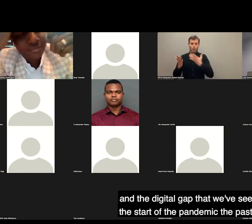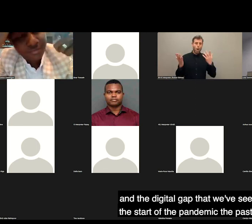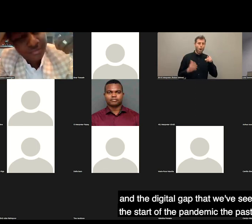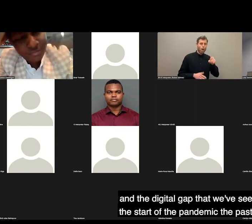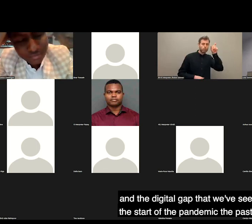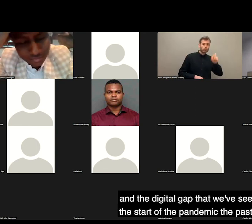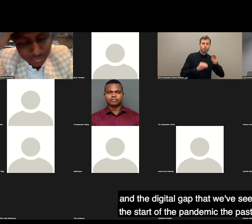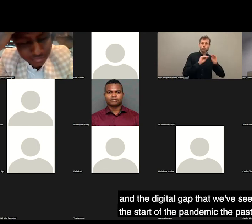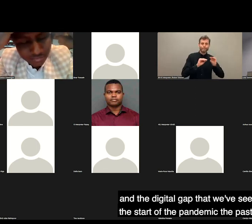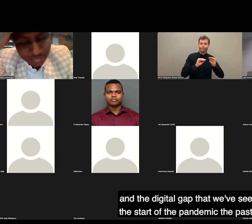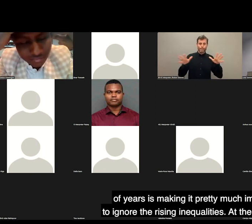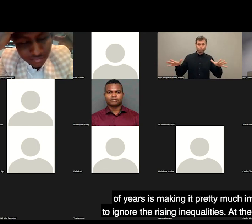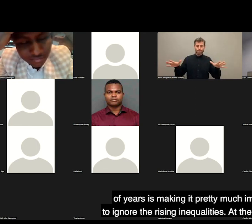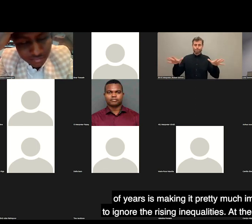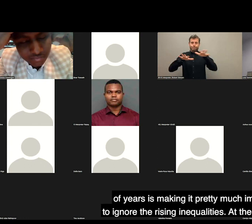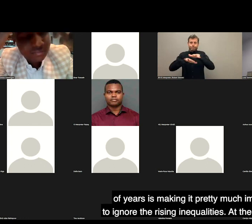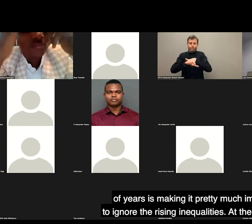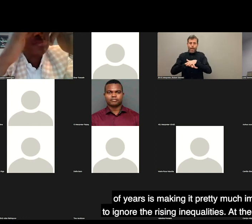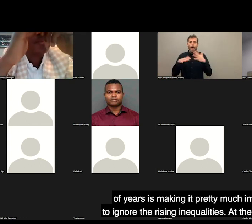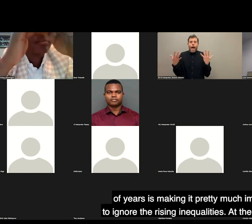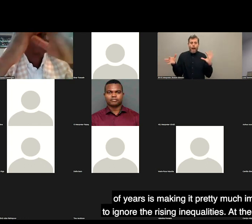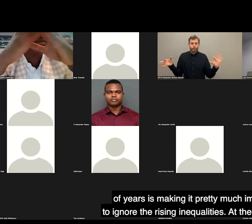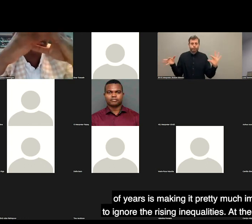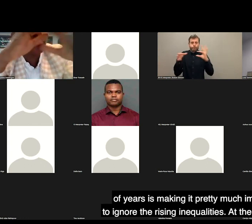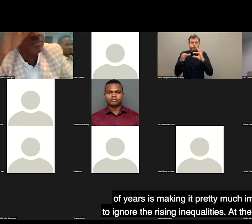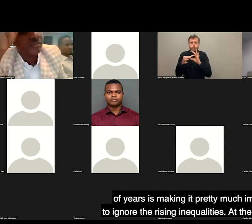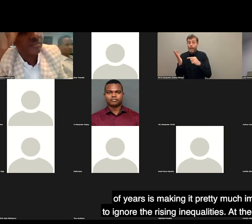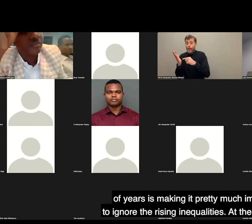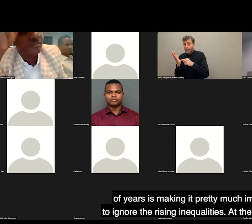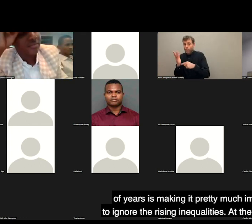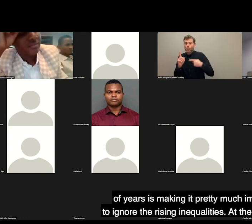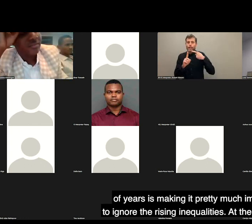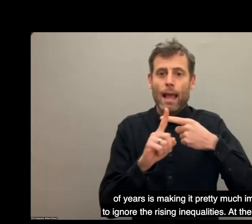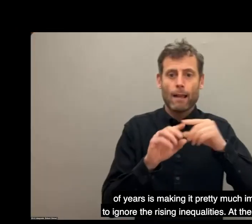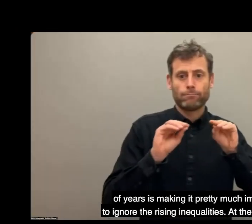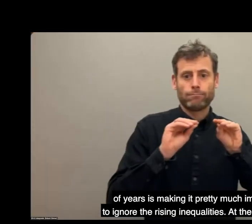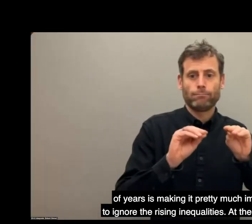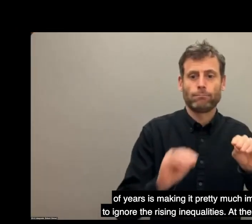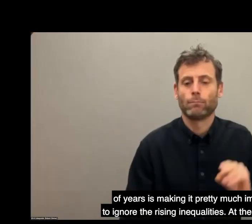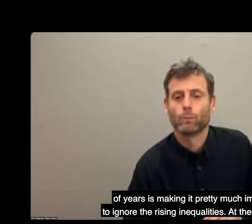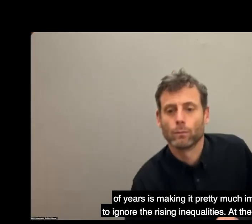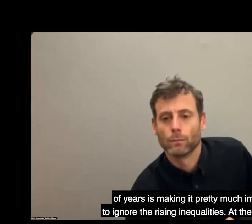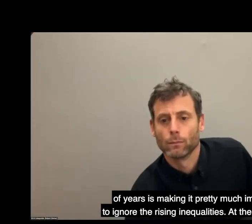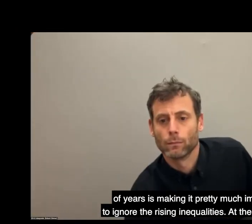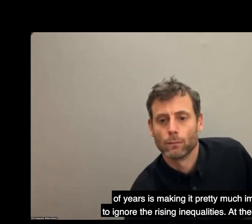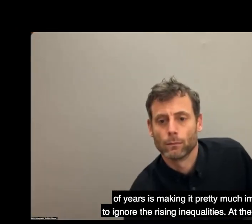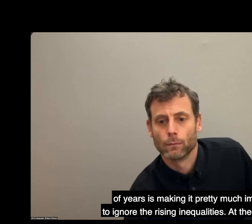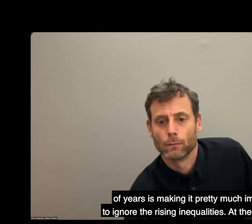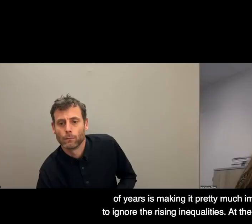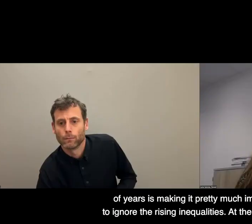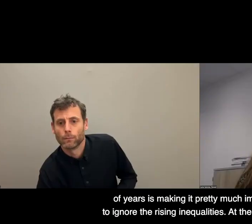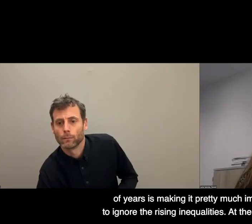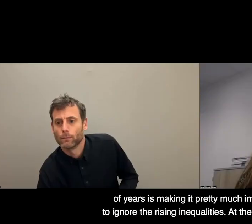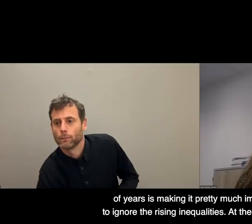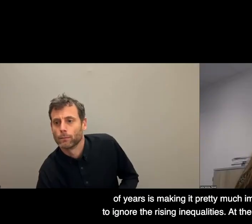of the pandemic the past couple of years is making it pretty much impossible to ignore the rising